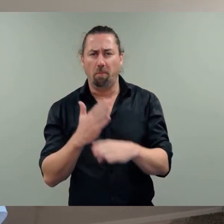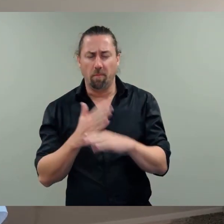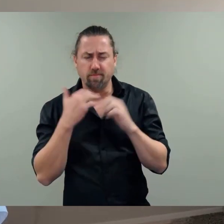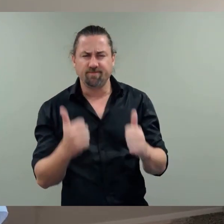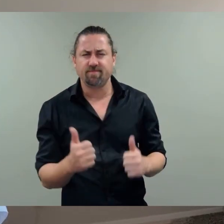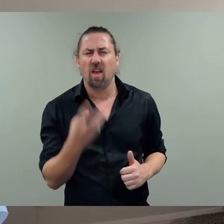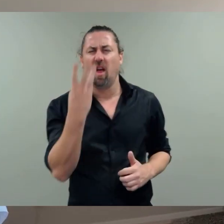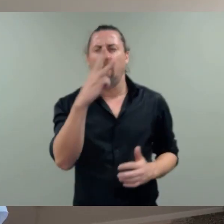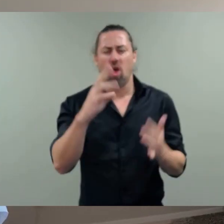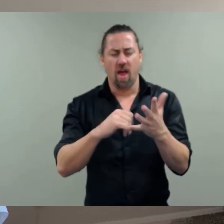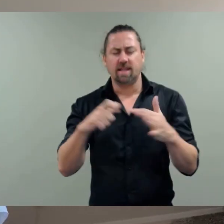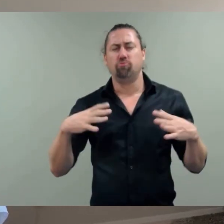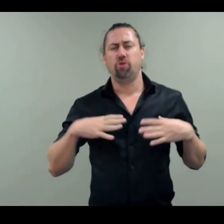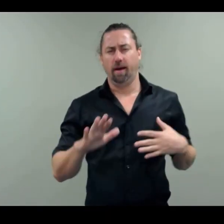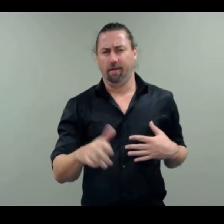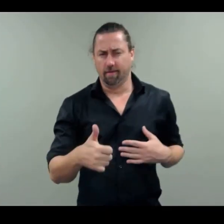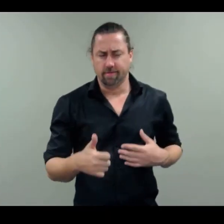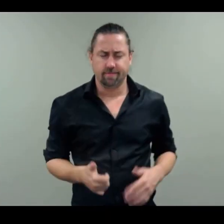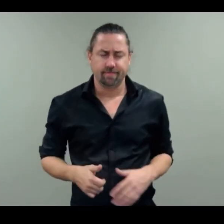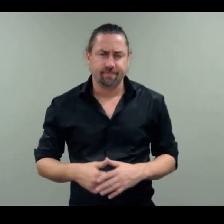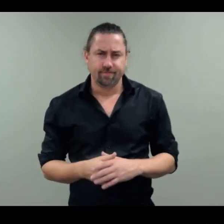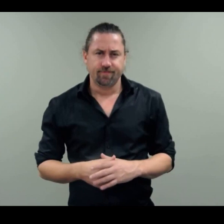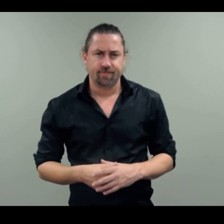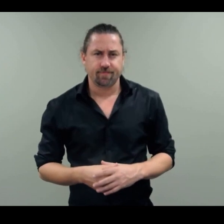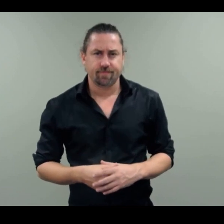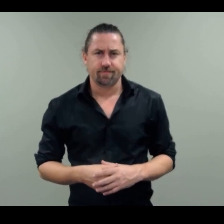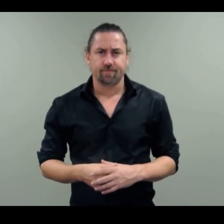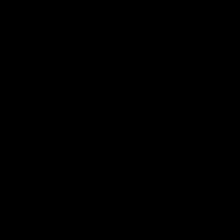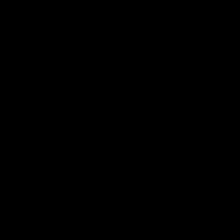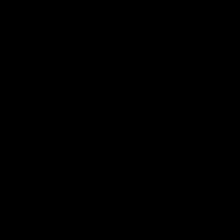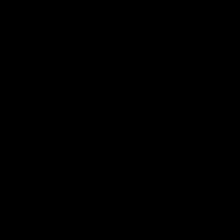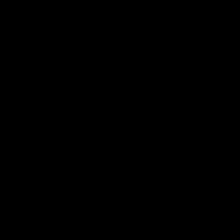Great work. Let's have 30 seconds of rest.